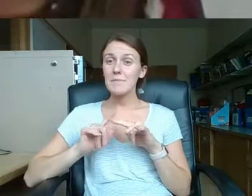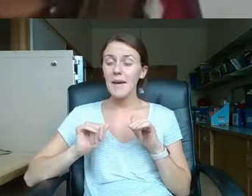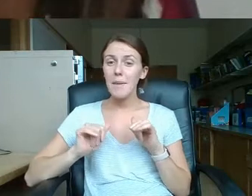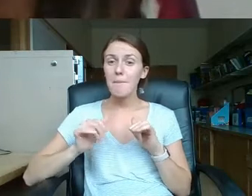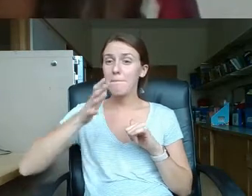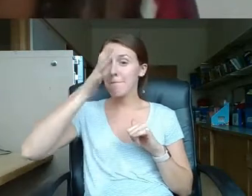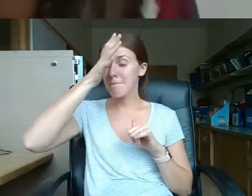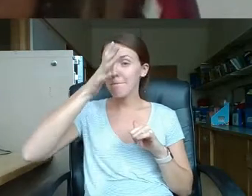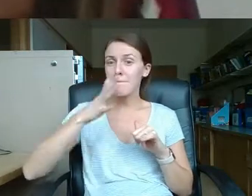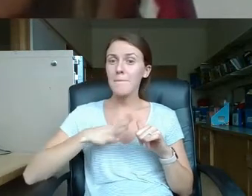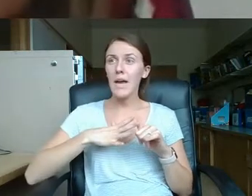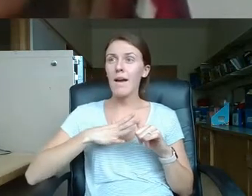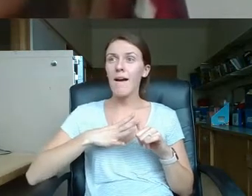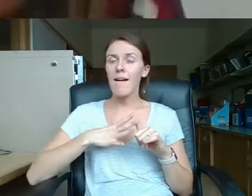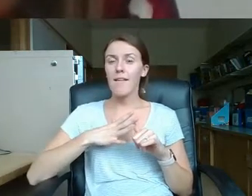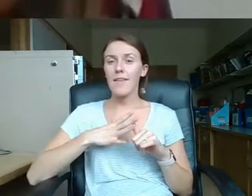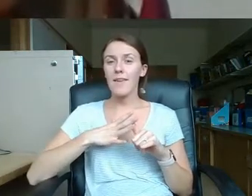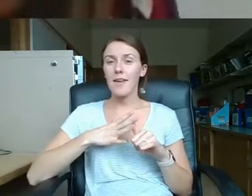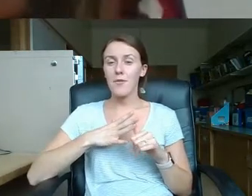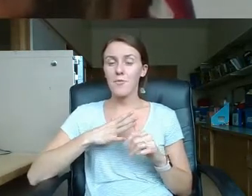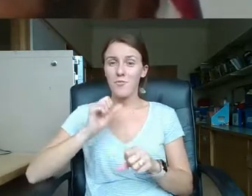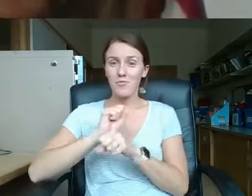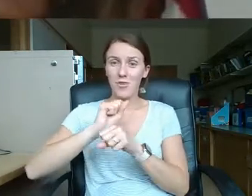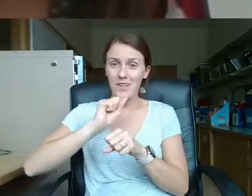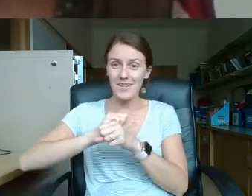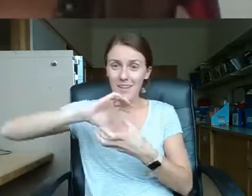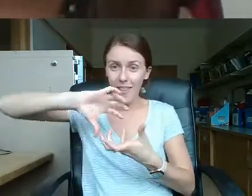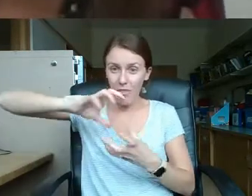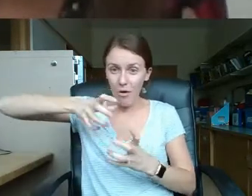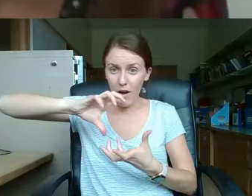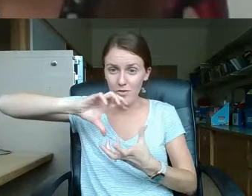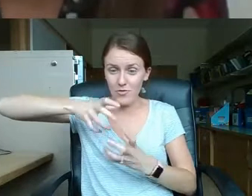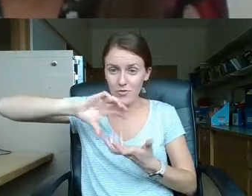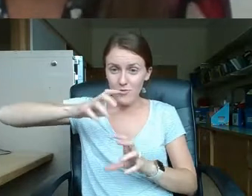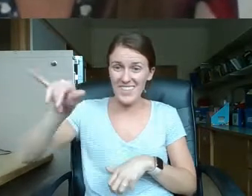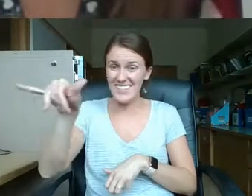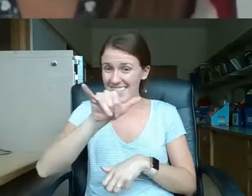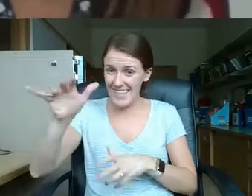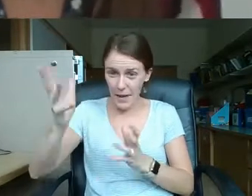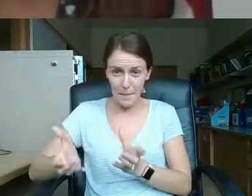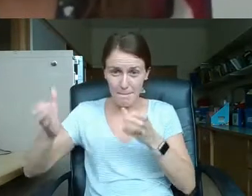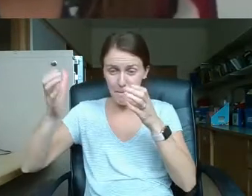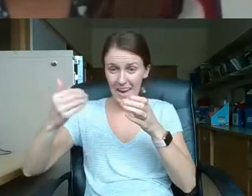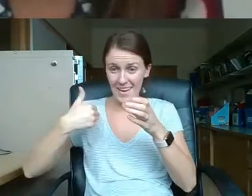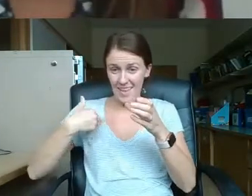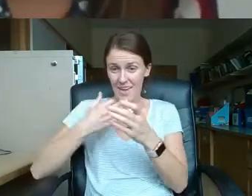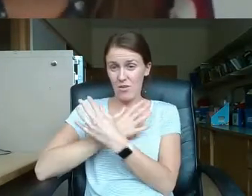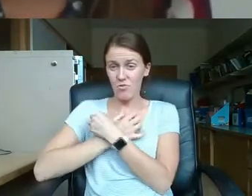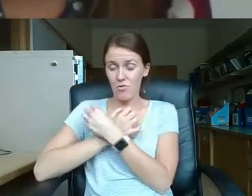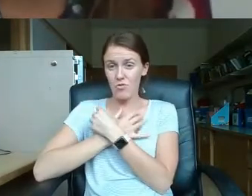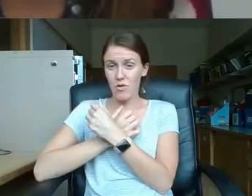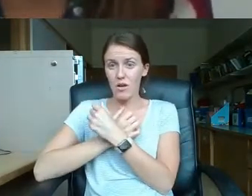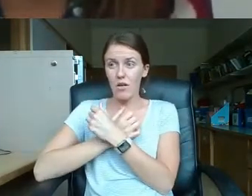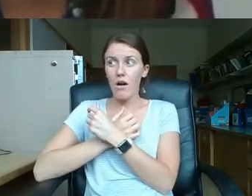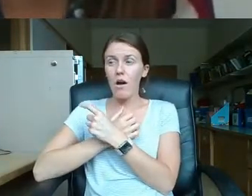very bag that Corduroy discovered that he thought was the cave, remember? Before he knew it, Corduroy was